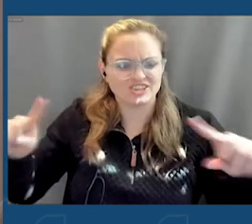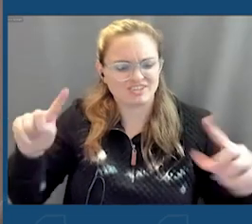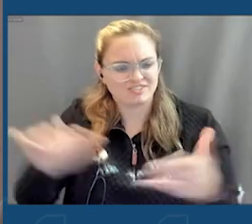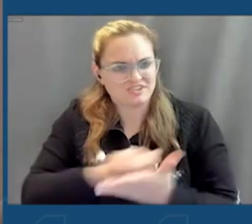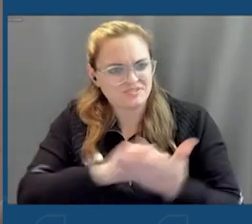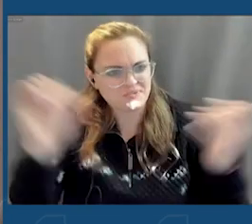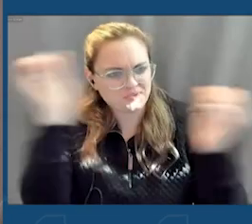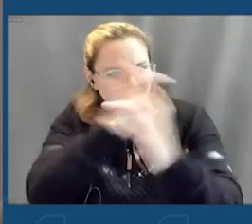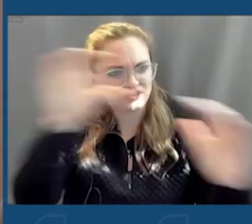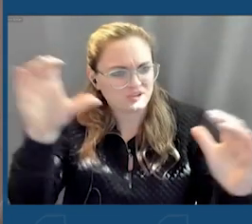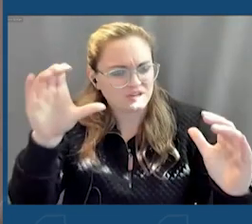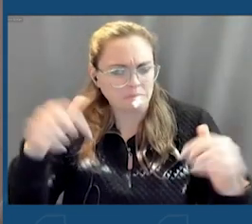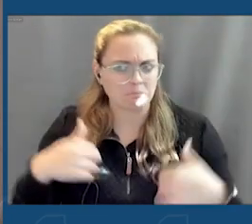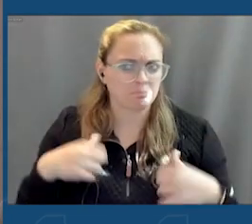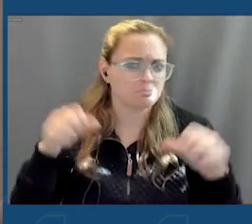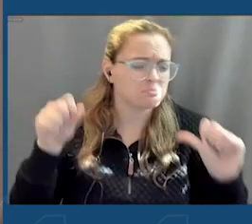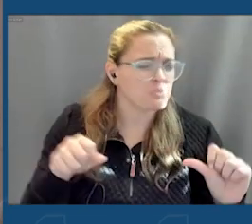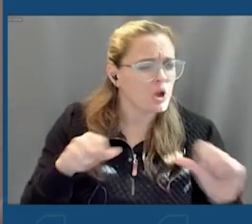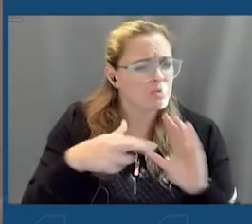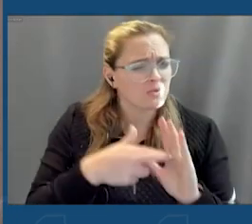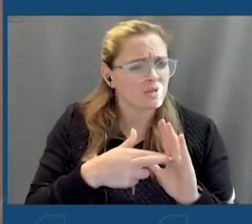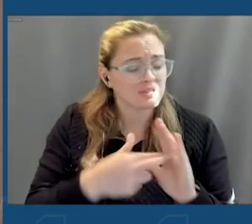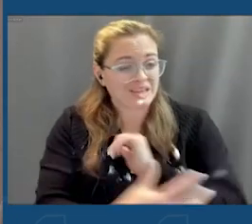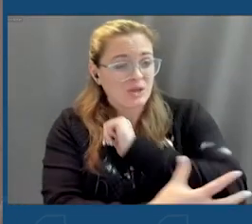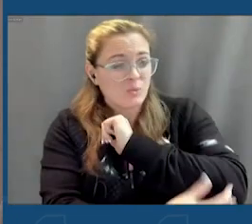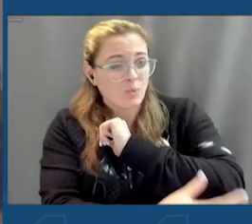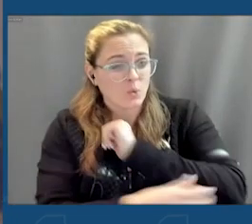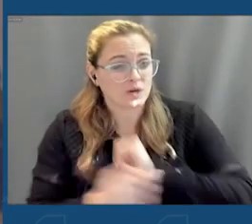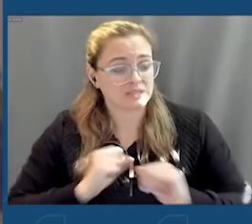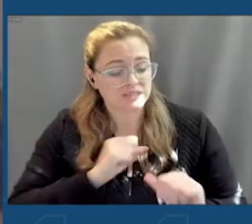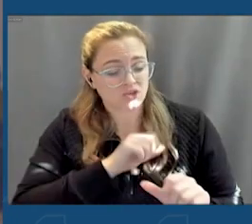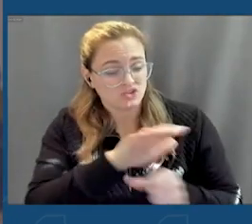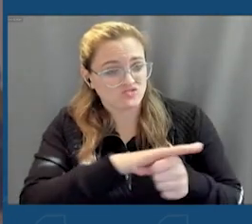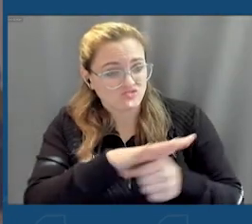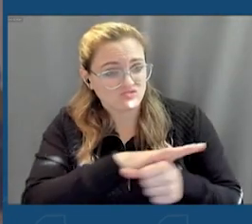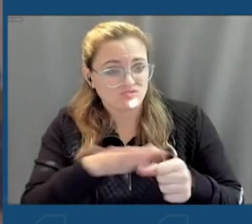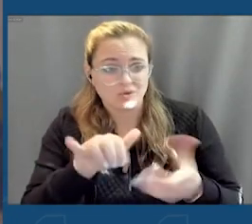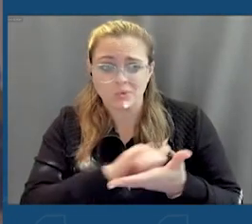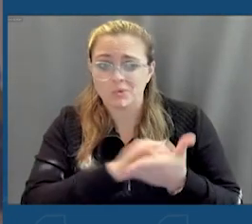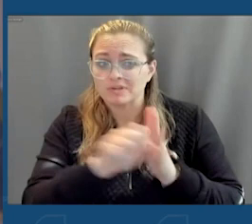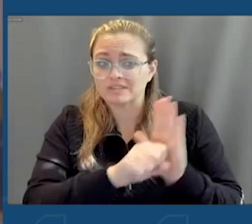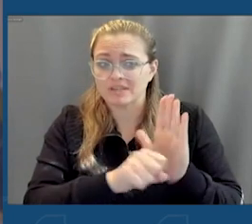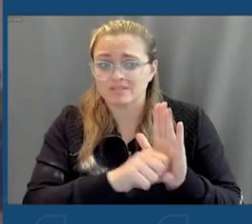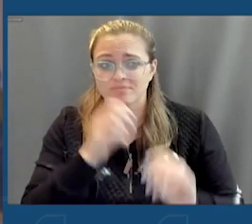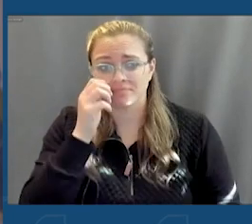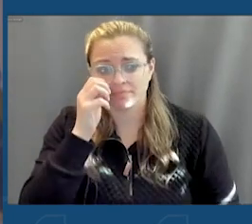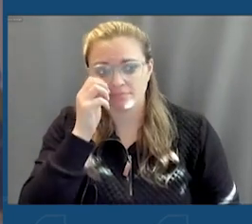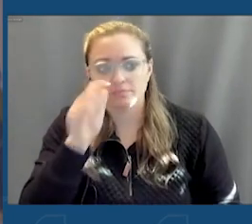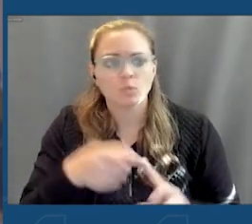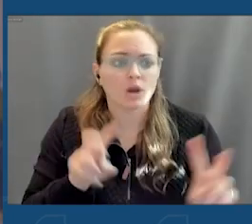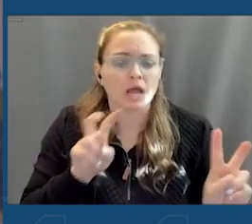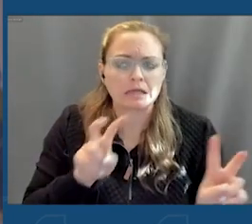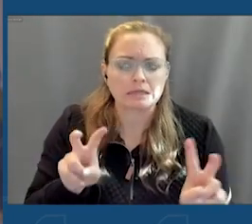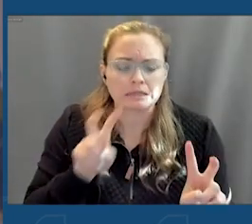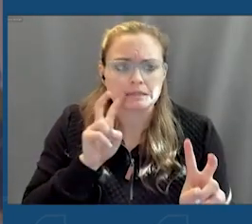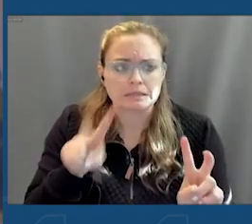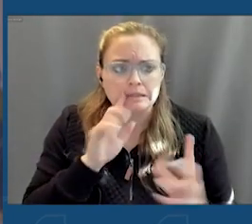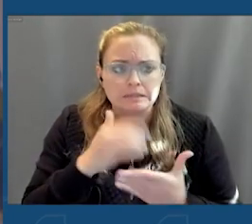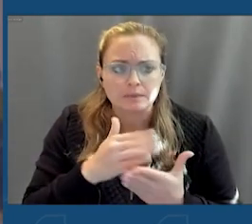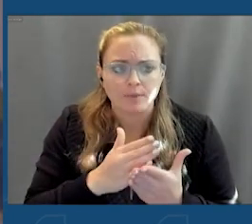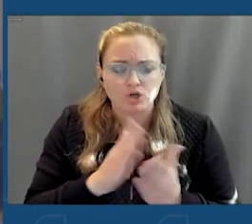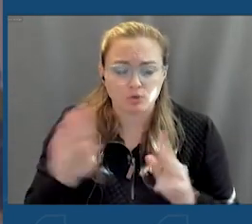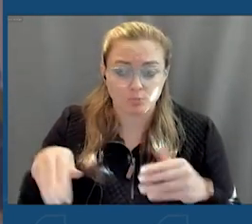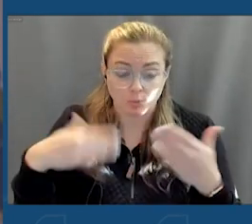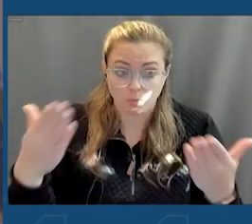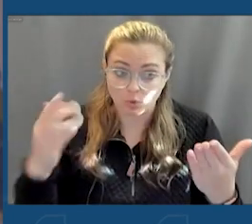I probably represent now the poorest senatorial district in New York State. And when I look at a budget that is proposed by a